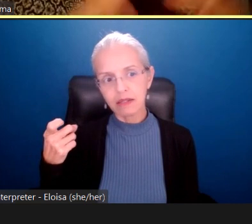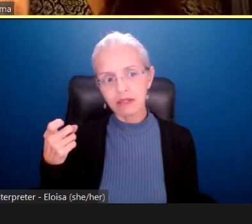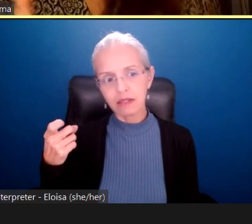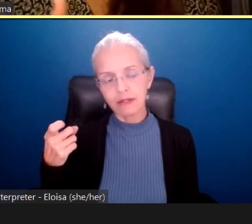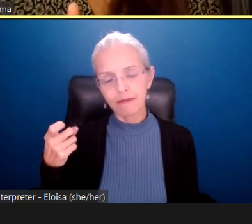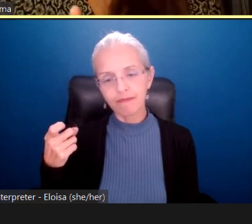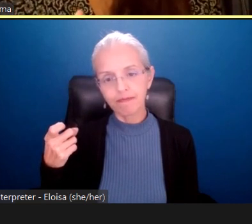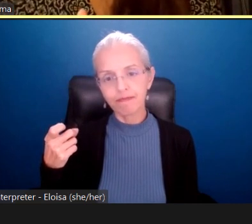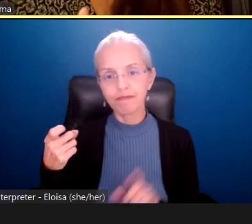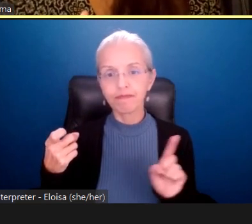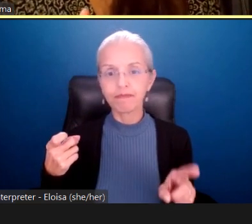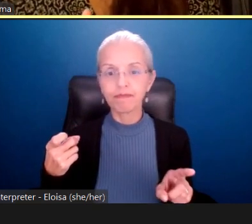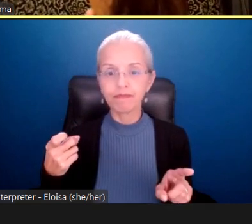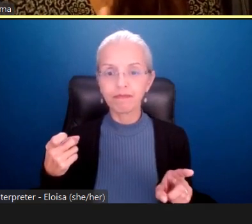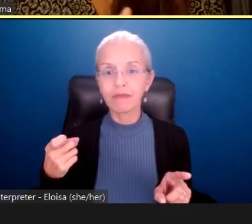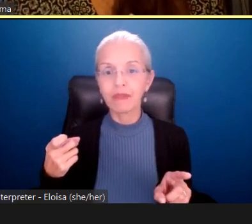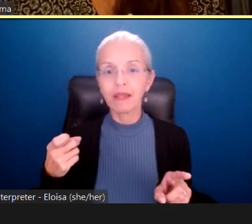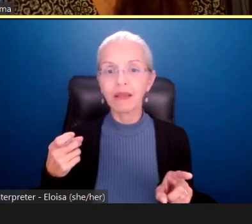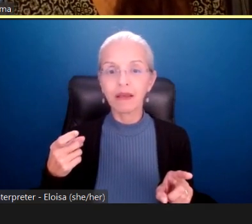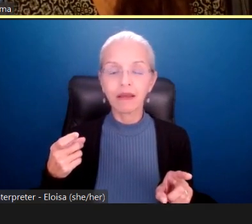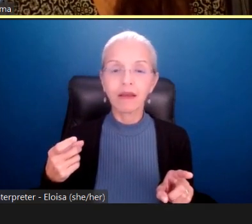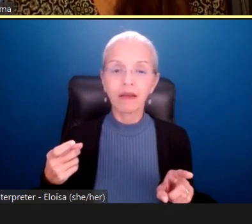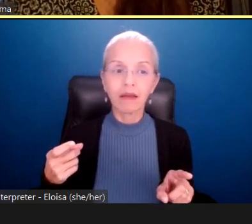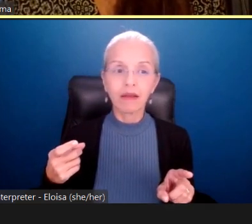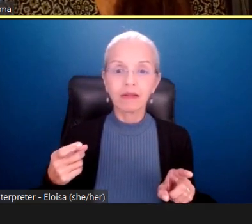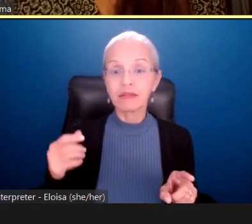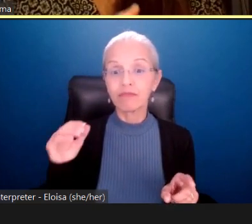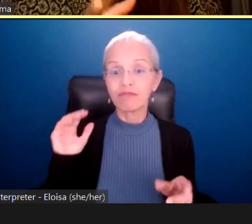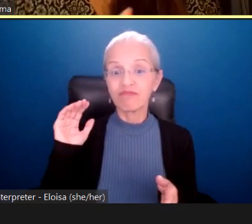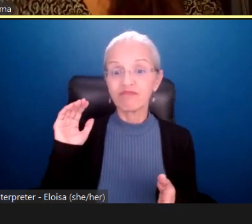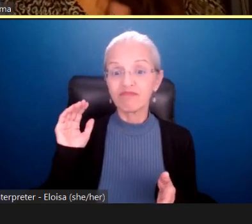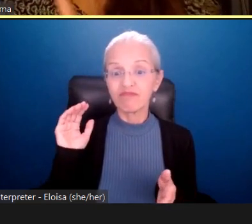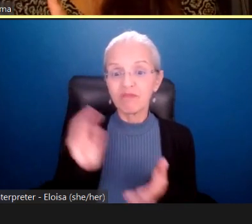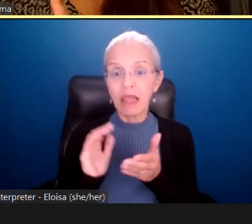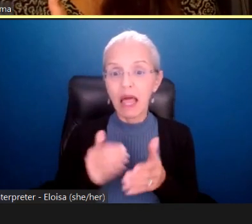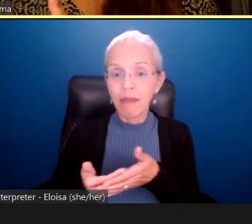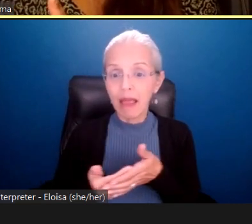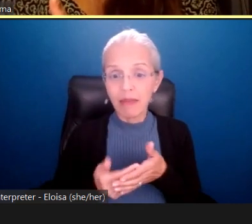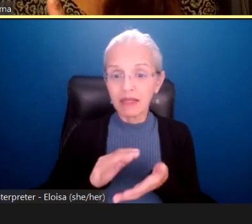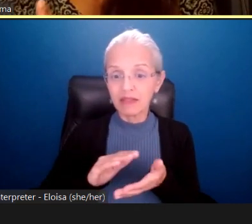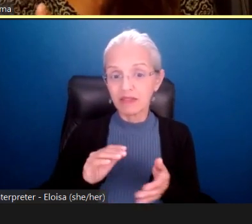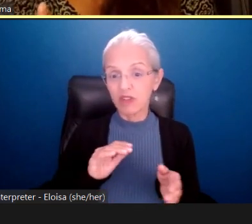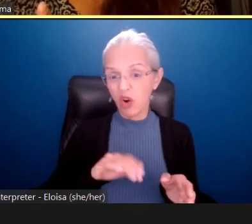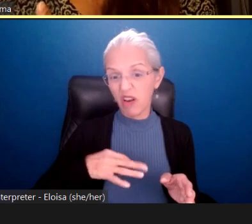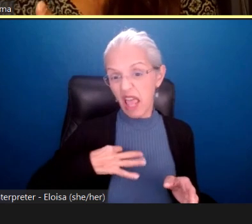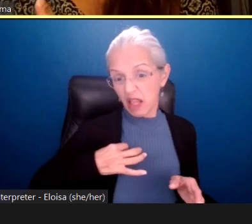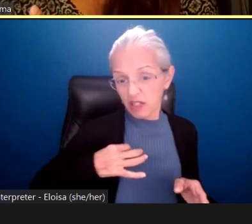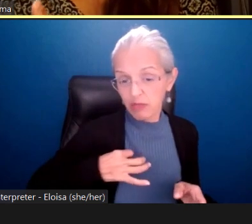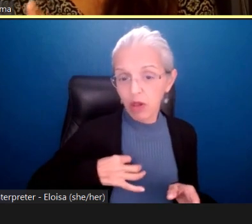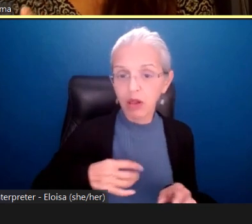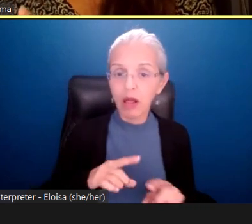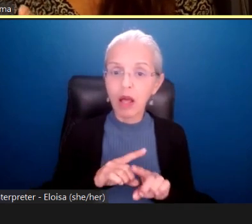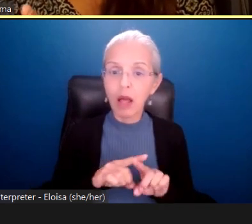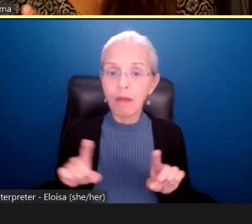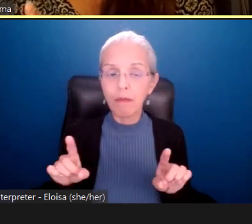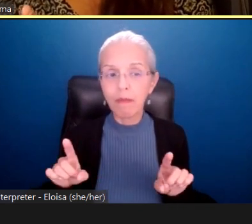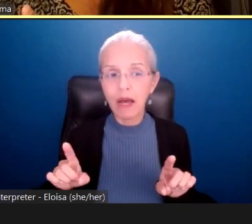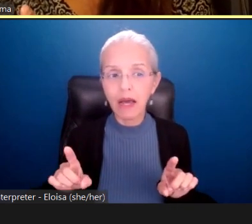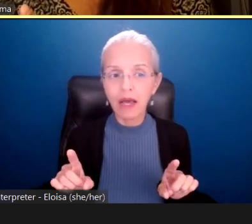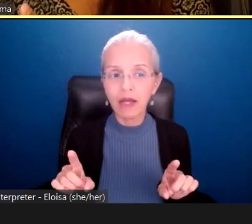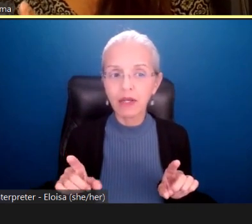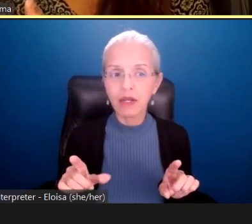let's say there are 500 babies eligible, but 300 are actually enrolled